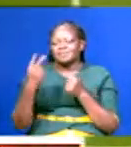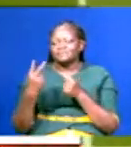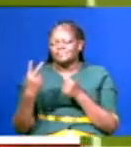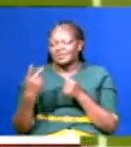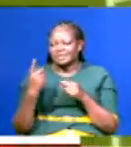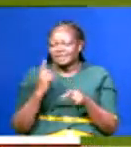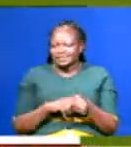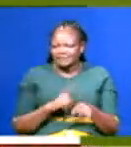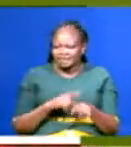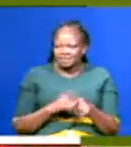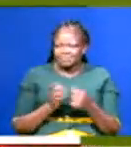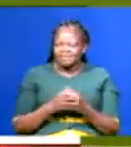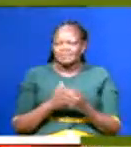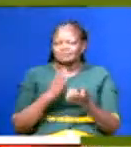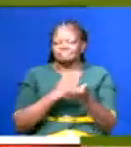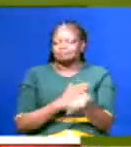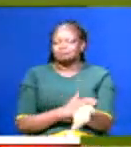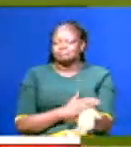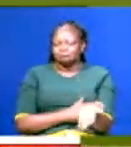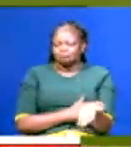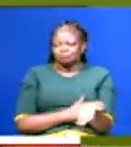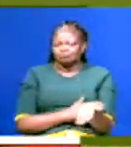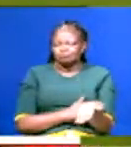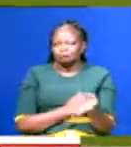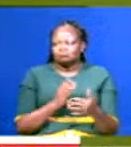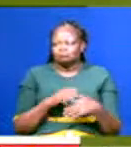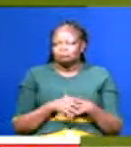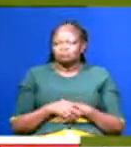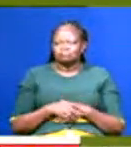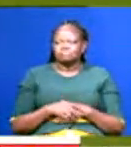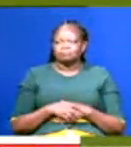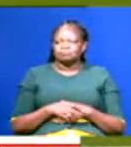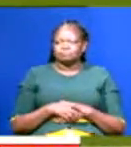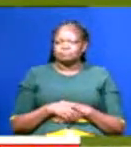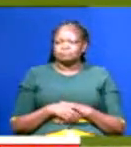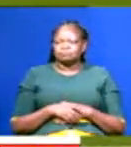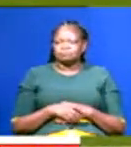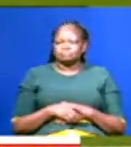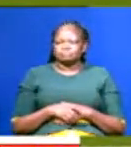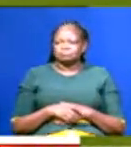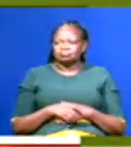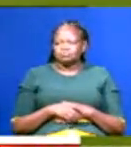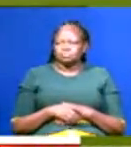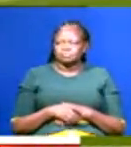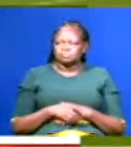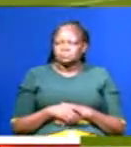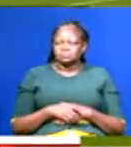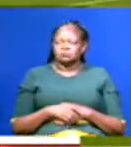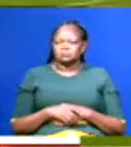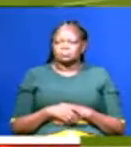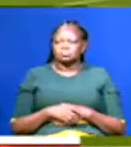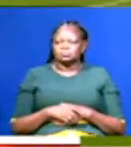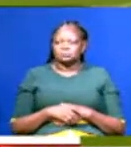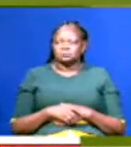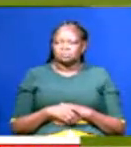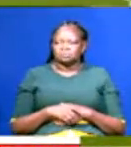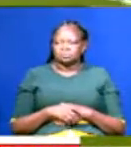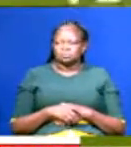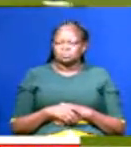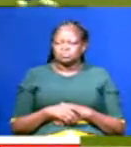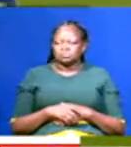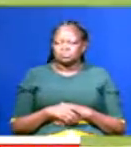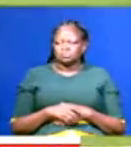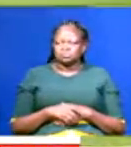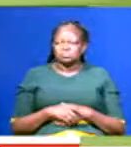a muscle injury. Cutting inside, Modest, Loftus-Cheek with the ball, and here's Koulibaly! Straight at Koebelen off the